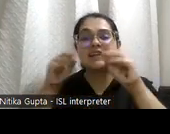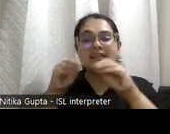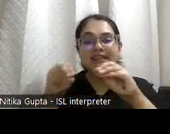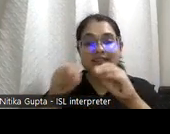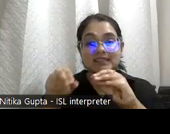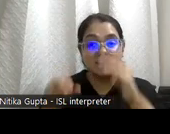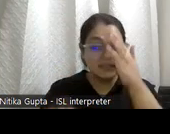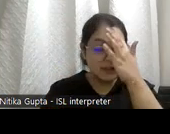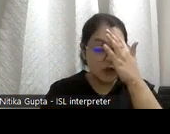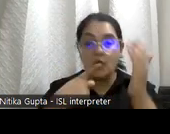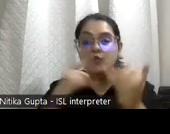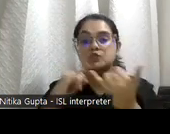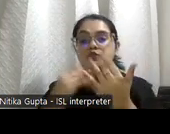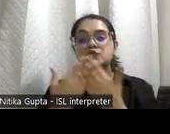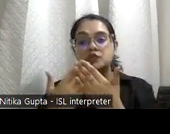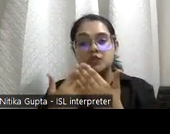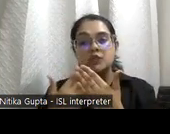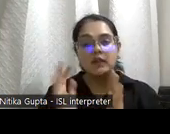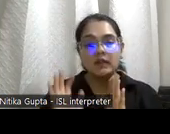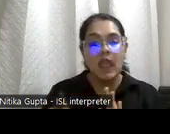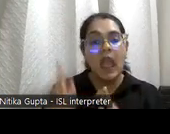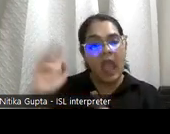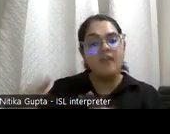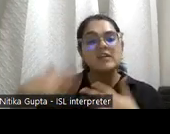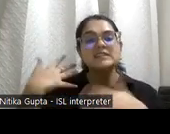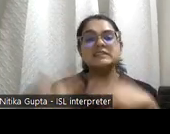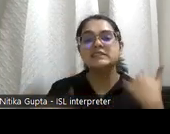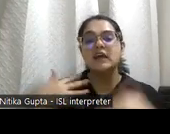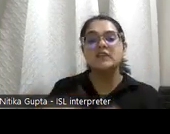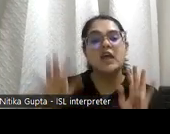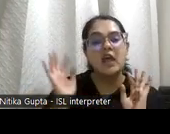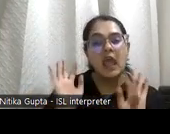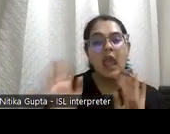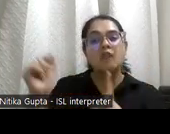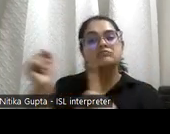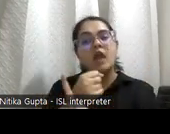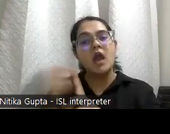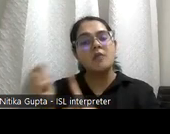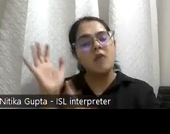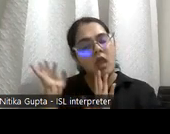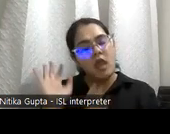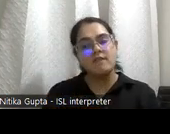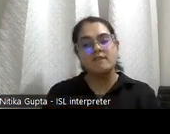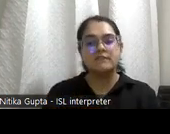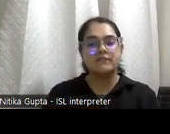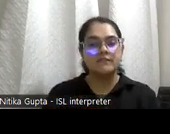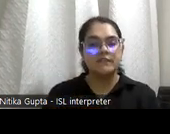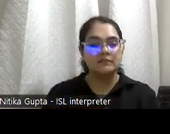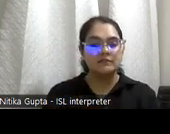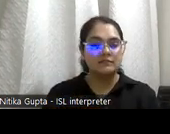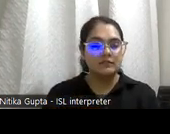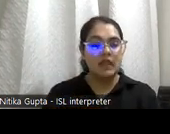work, and students already suffer from harassment. Here's moral